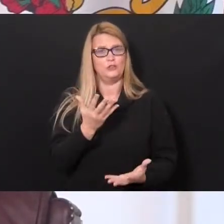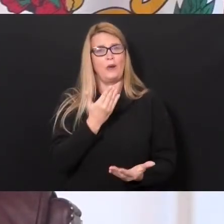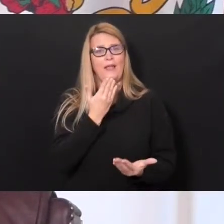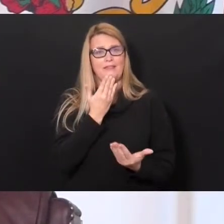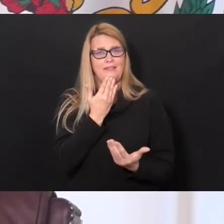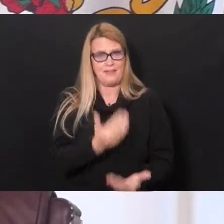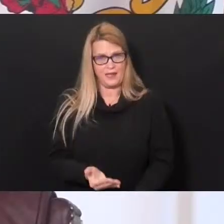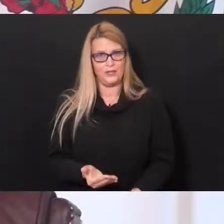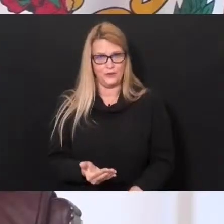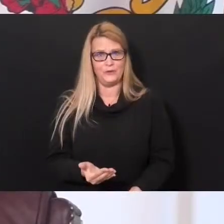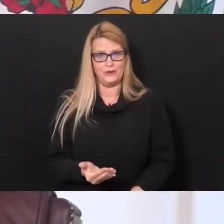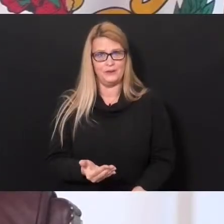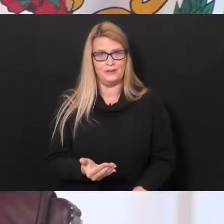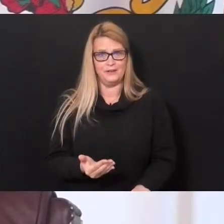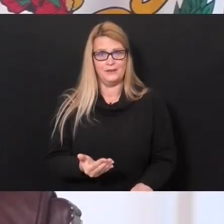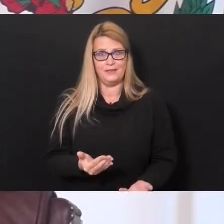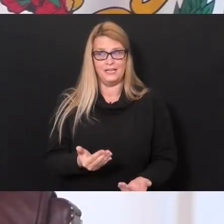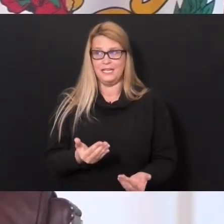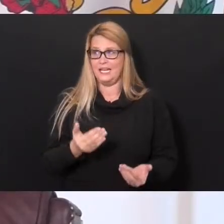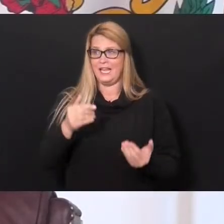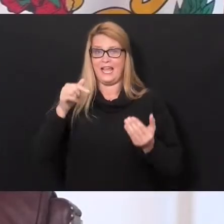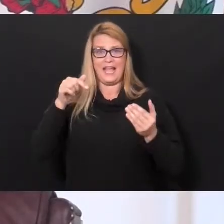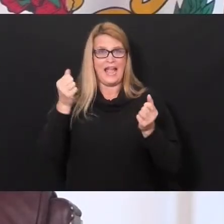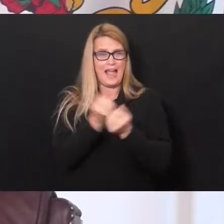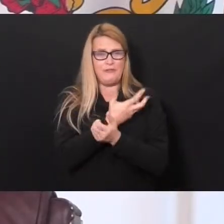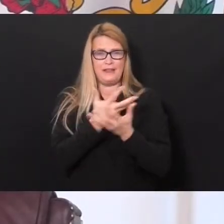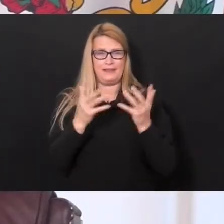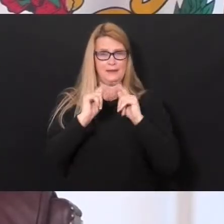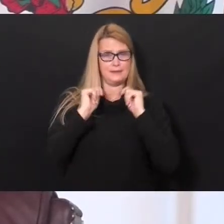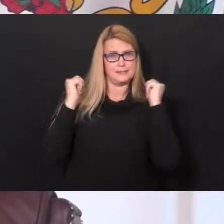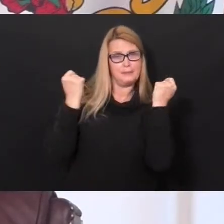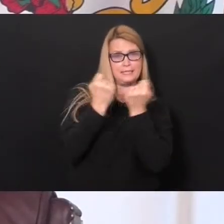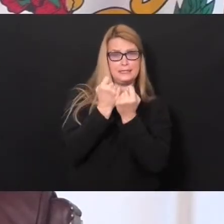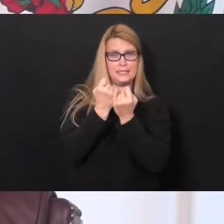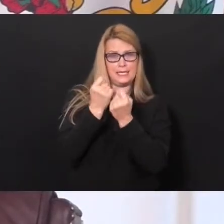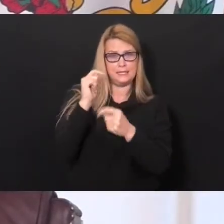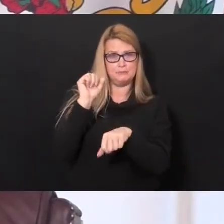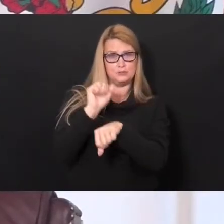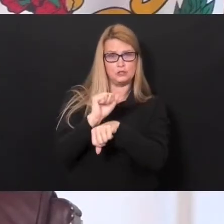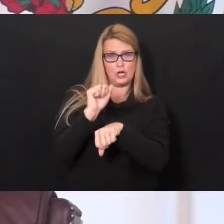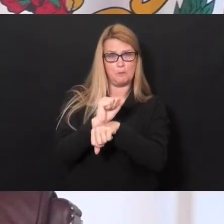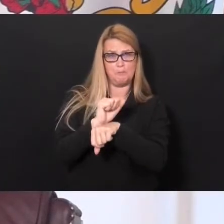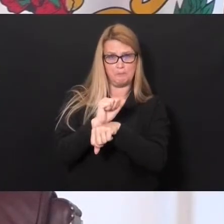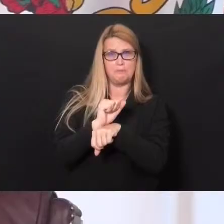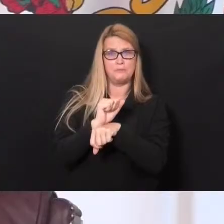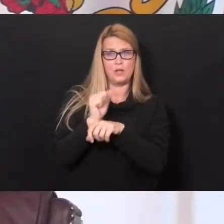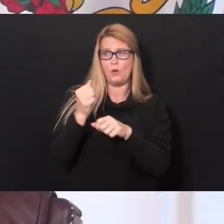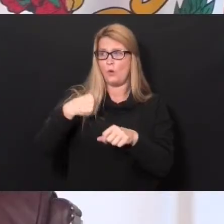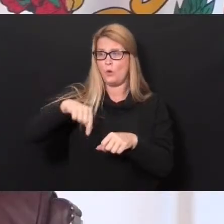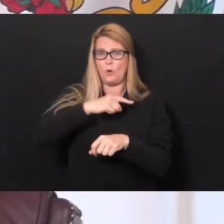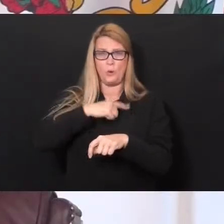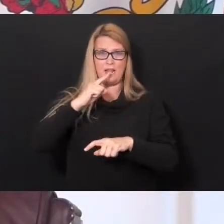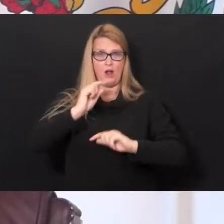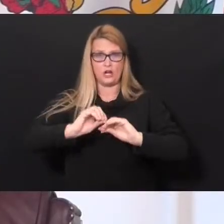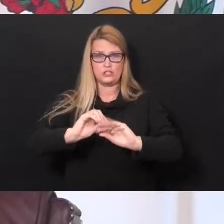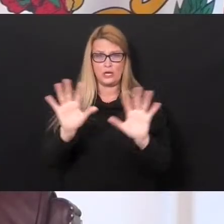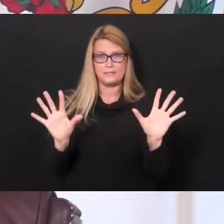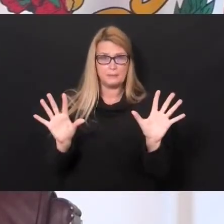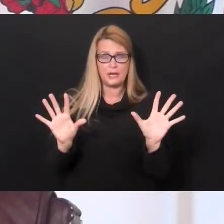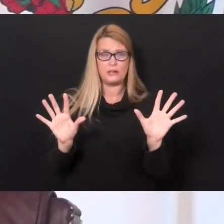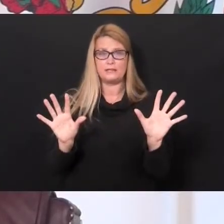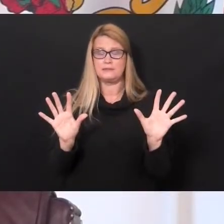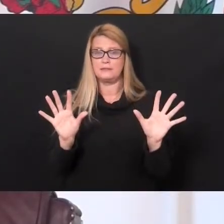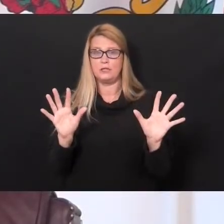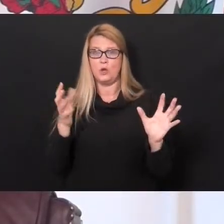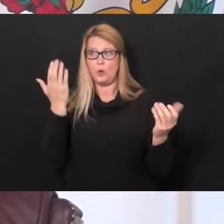because this thing is a team effort, and that's what I love because everybody's transparent. Everybody knows what the right and the